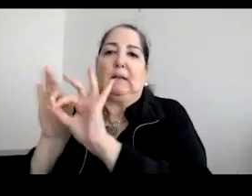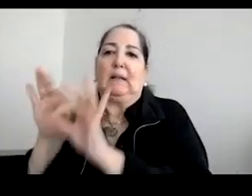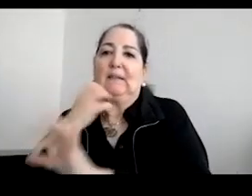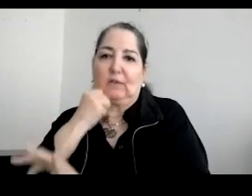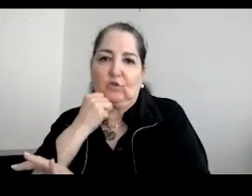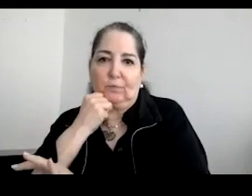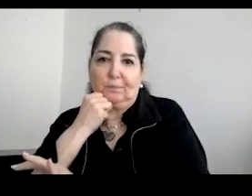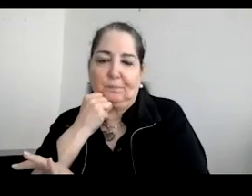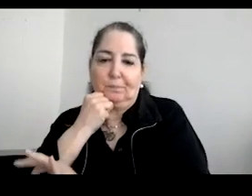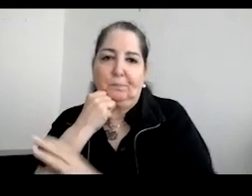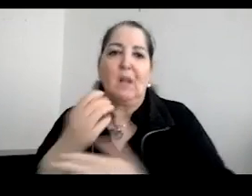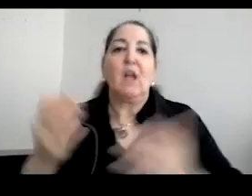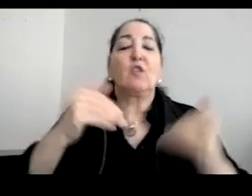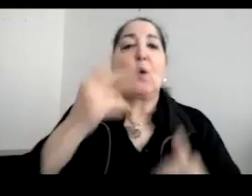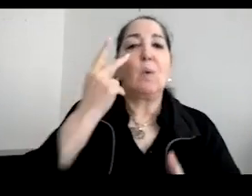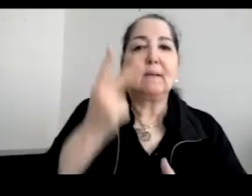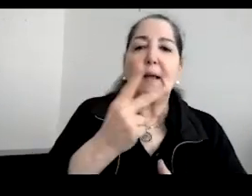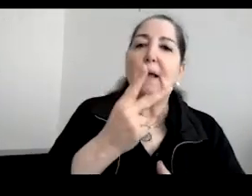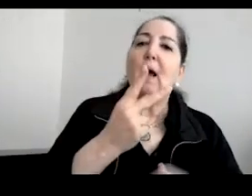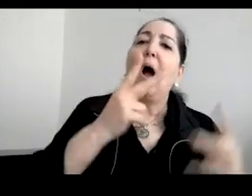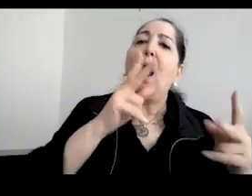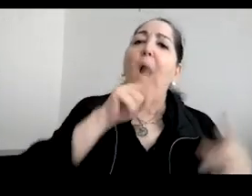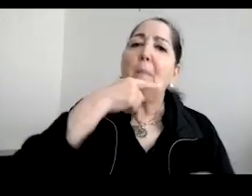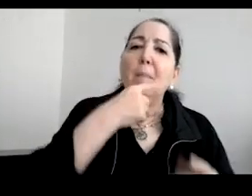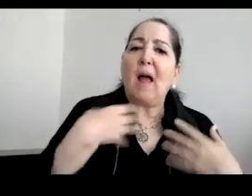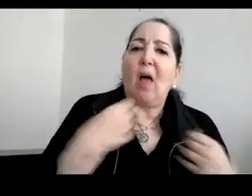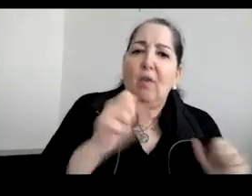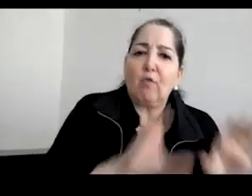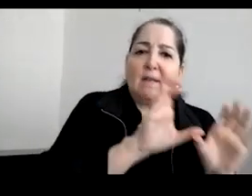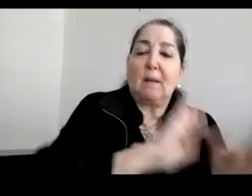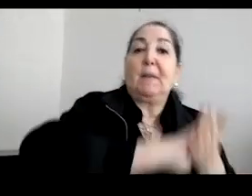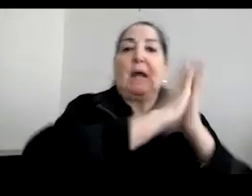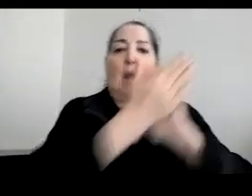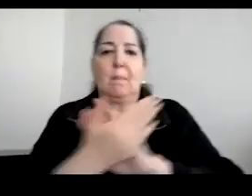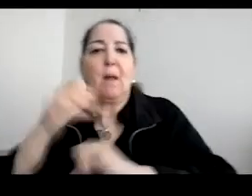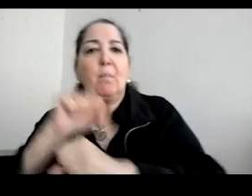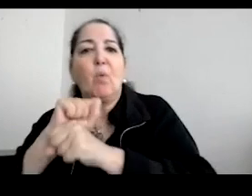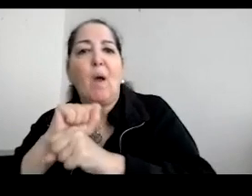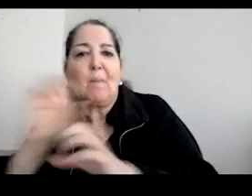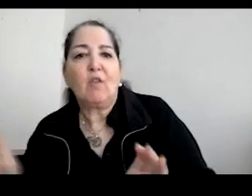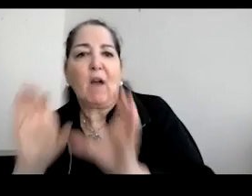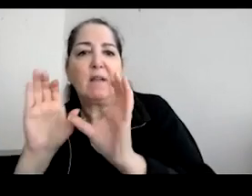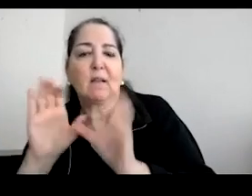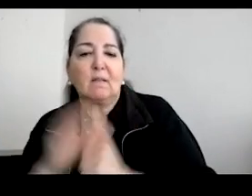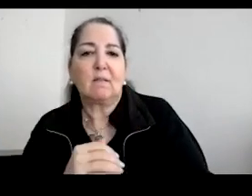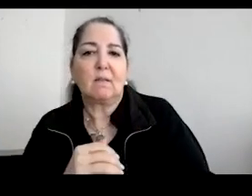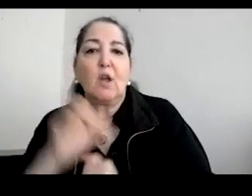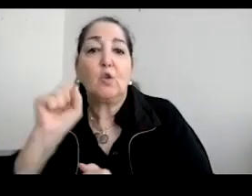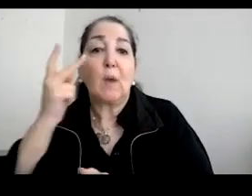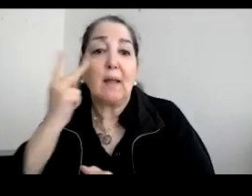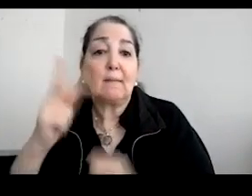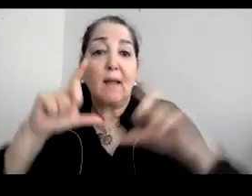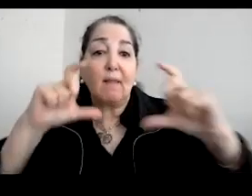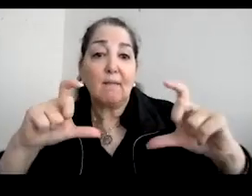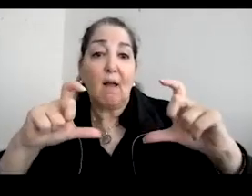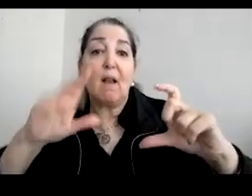turned into an employment crisis. So the figure in the bottom right of the slide is showing the weekly unemployment